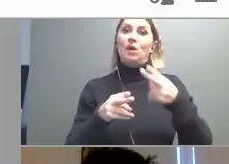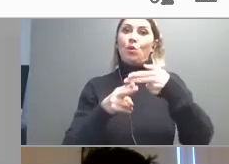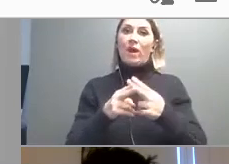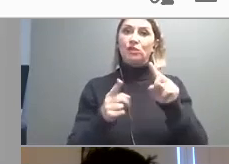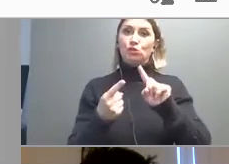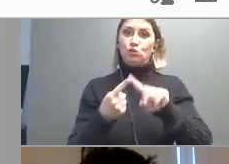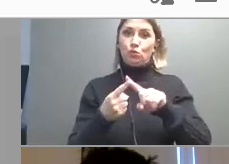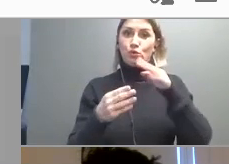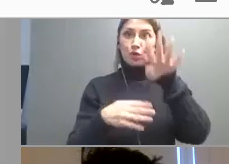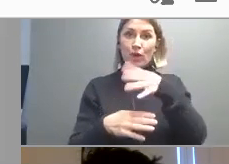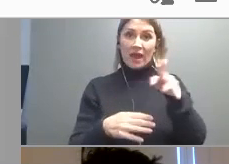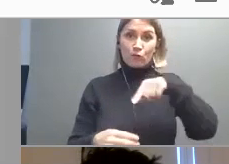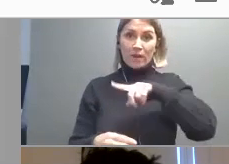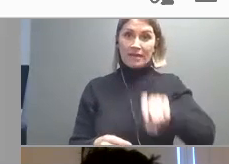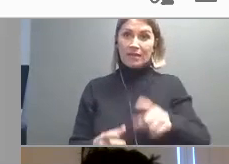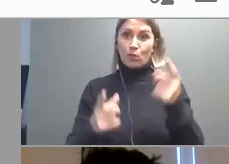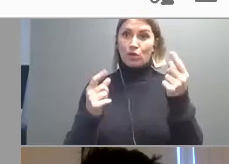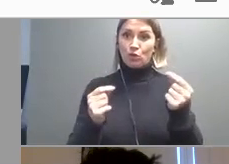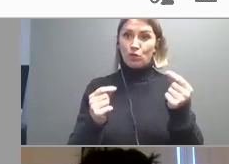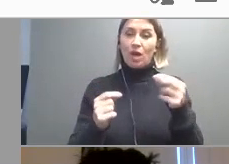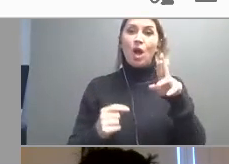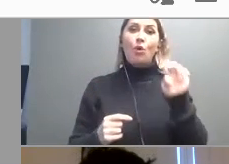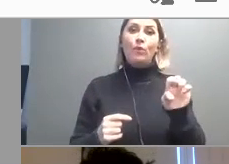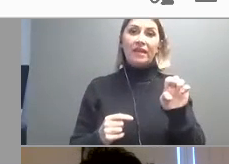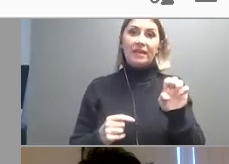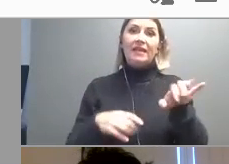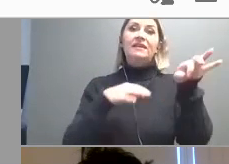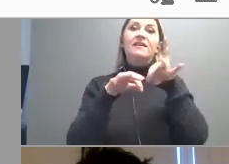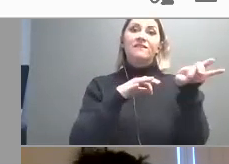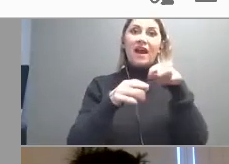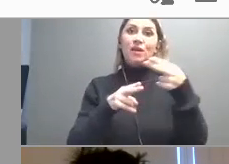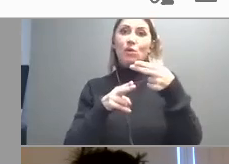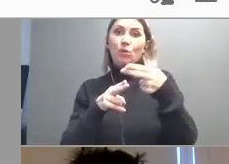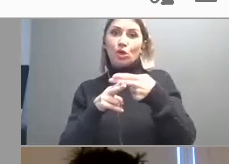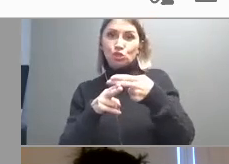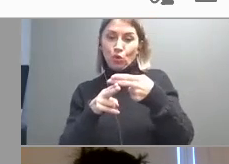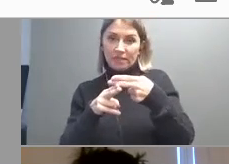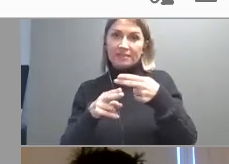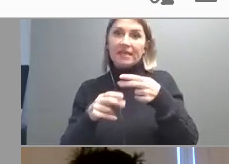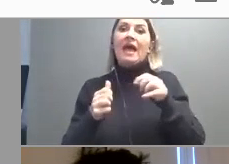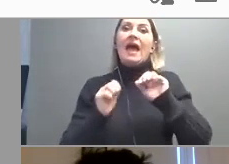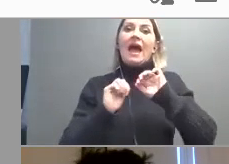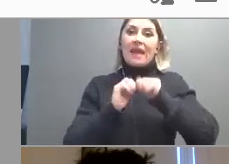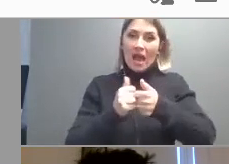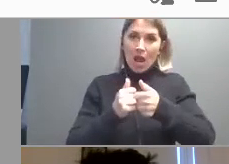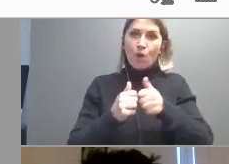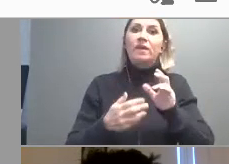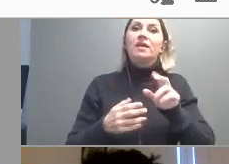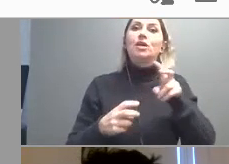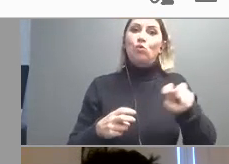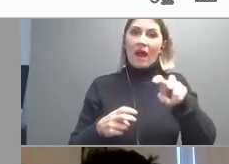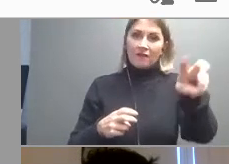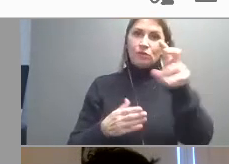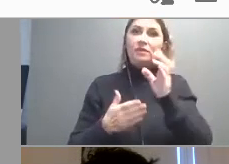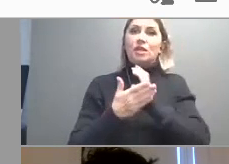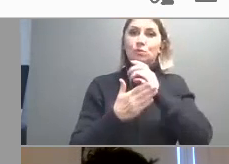we now need to redefine what shortest means and how we traverse and explore our graph in the first place.